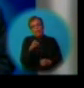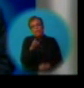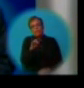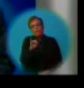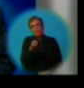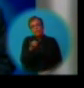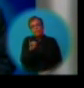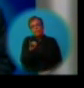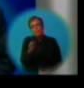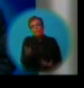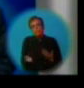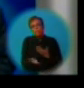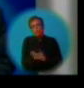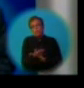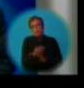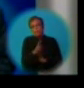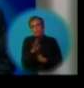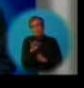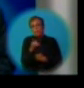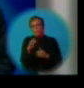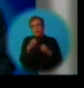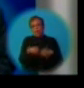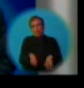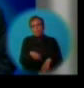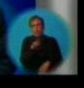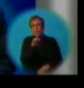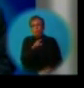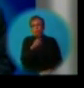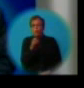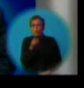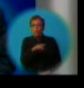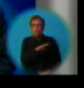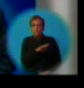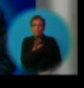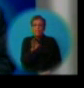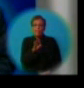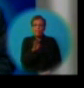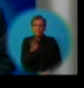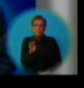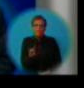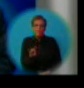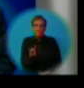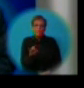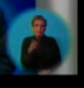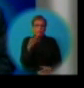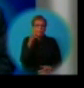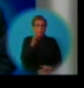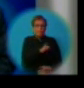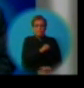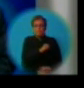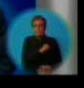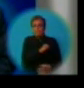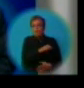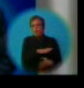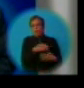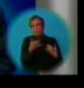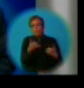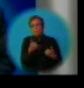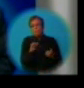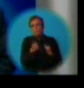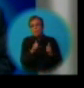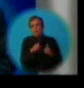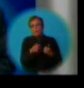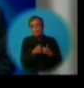Fiji this morning. The Bajans went down by 1 goal, 49 to 48, therefore missing out on the playoff match